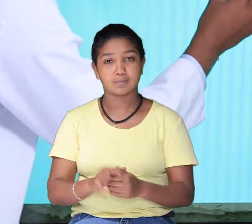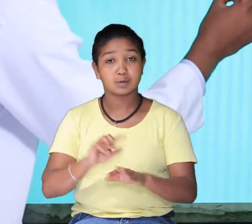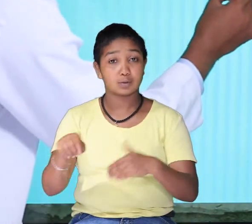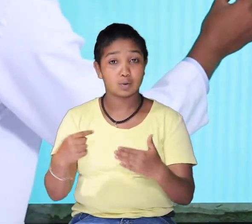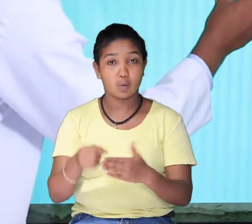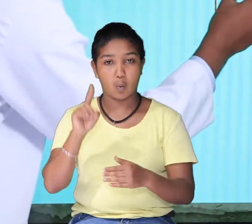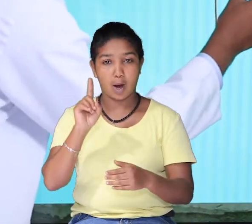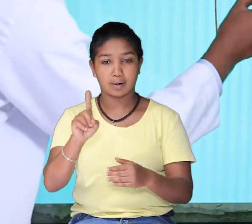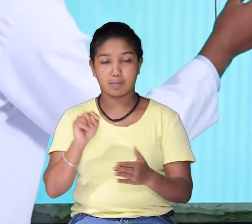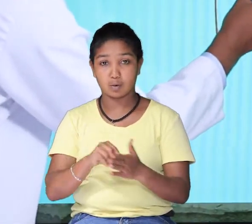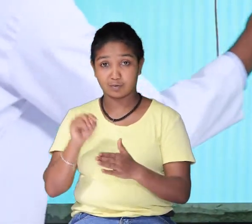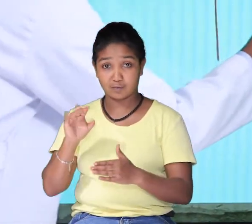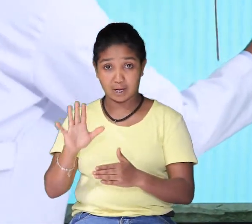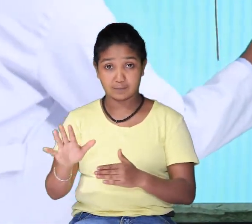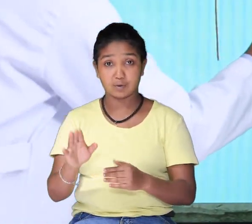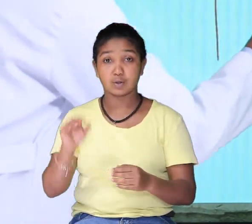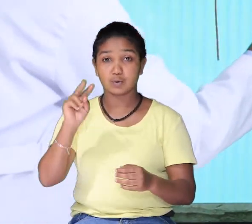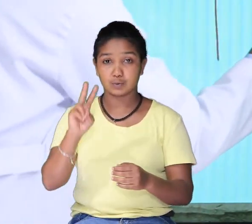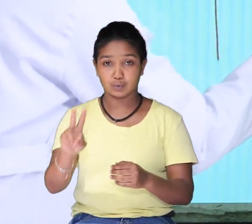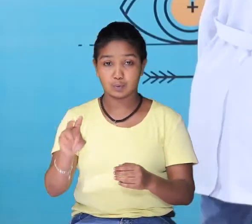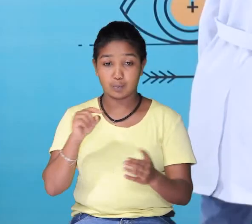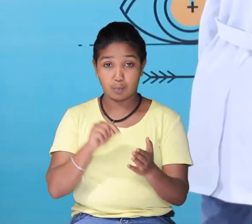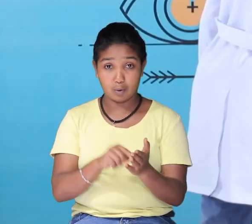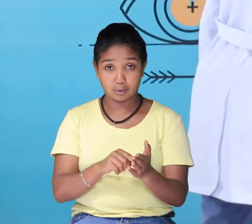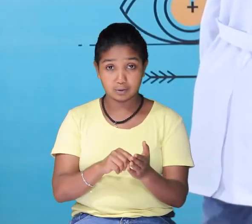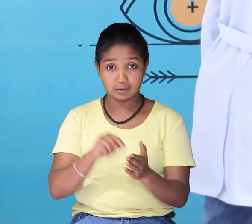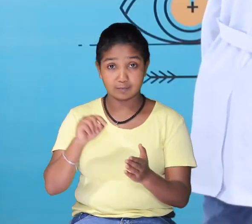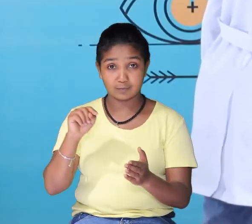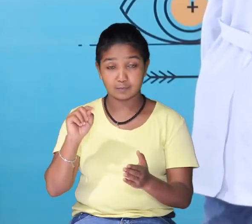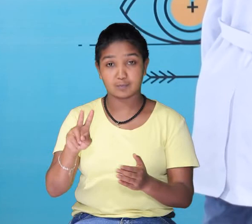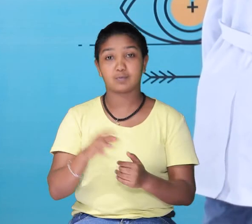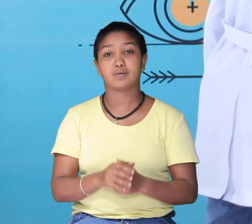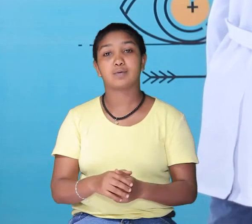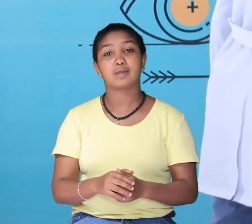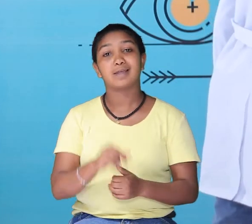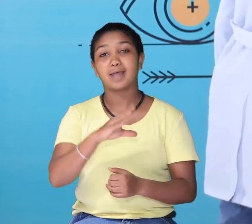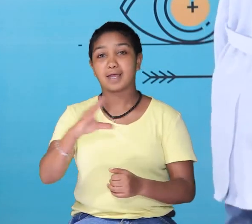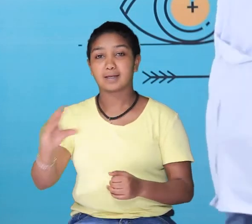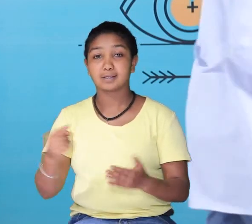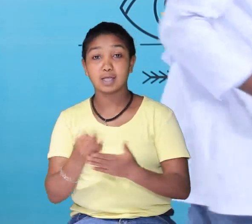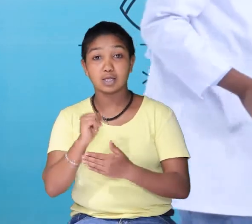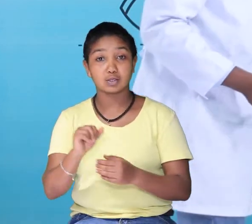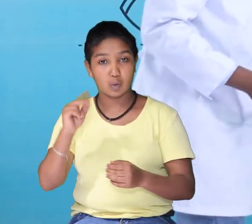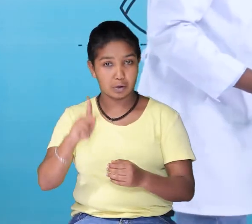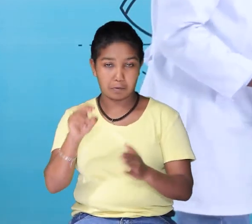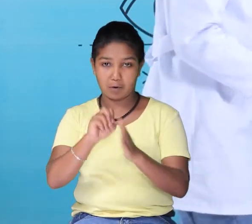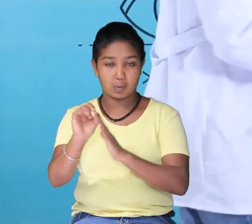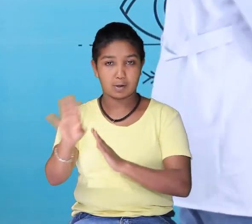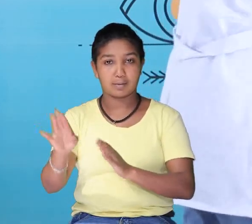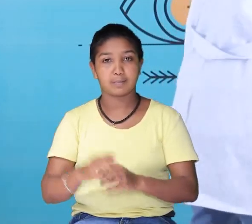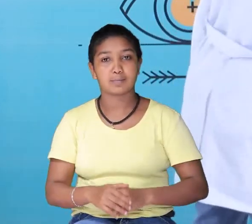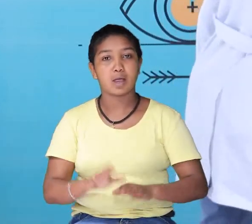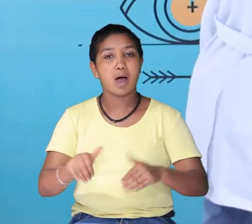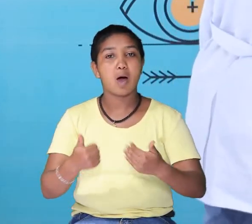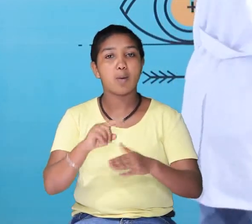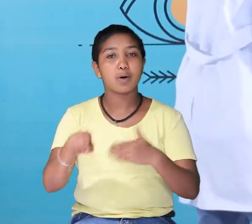So 1.5 to 0.2, and there is no K value. Okay.